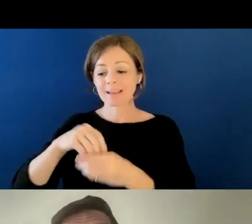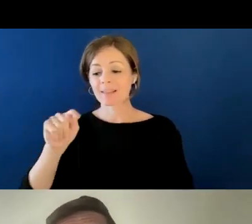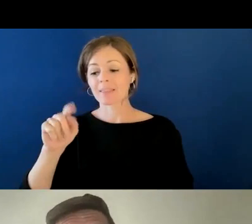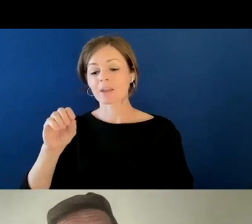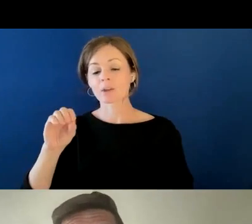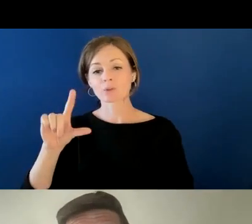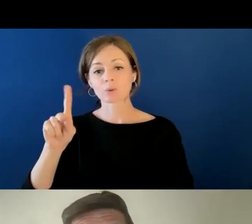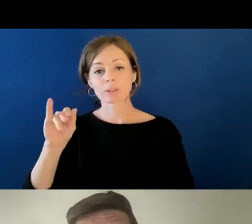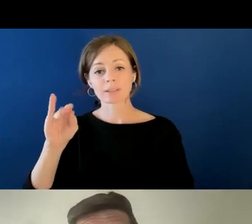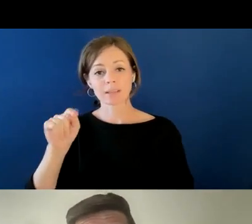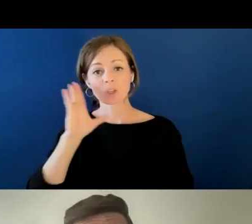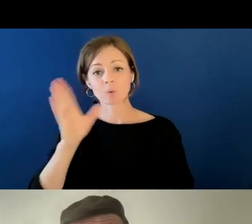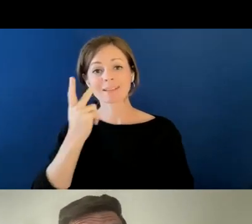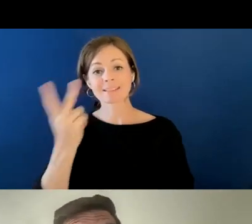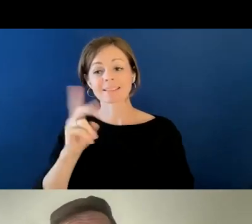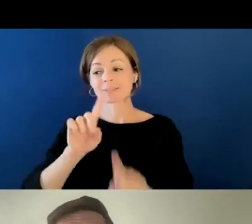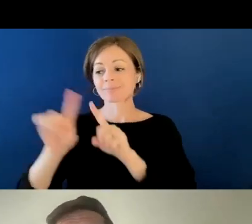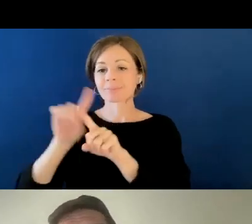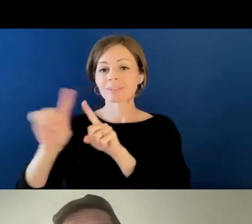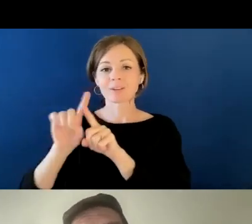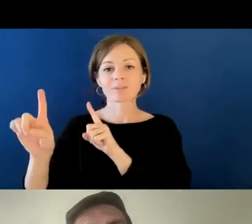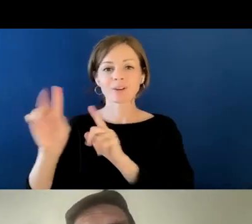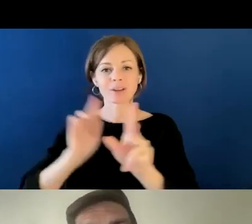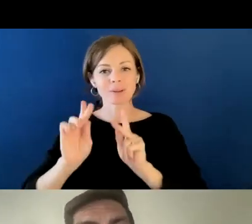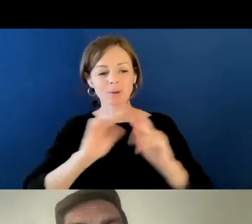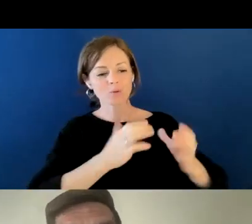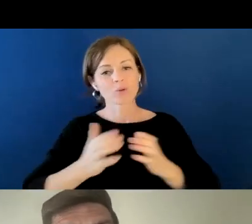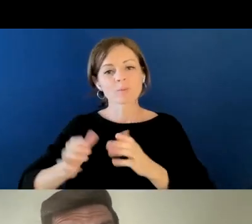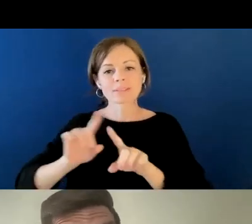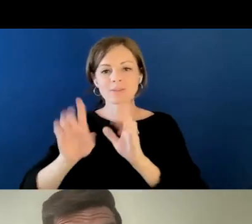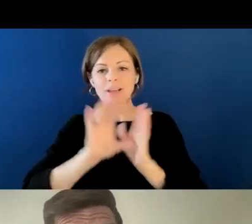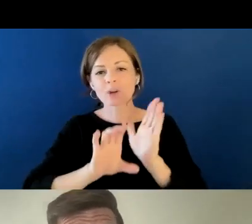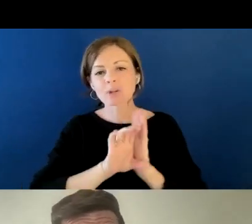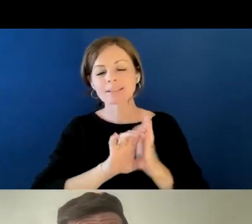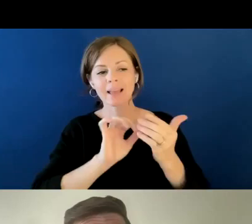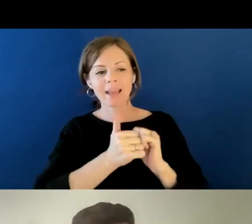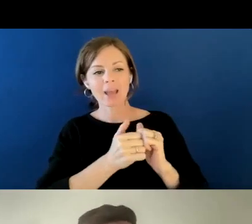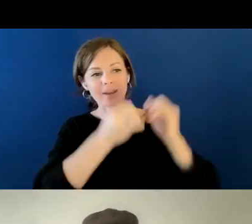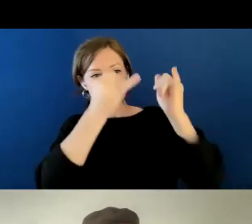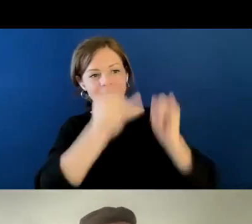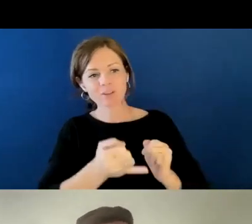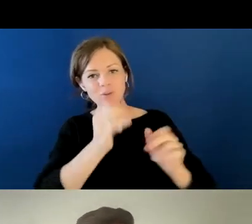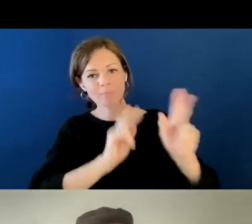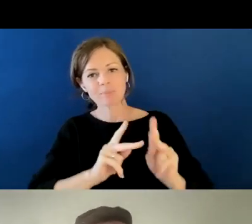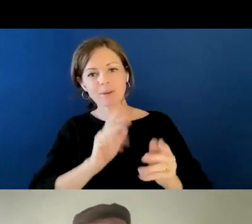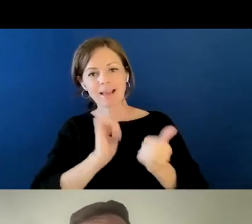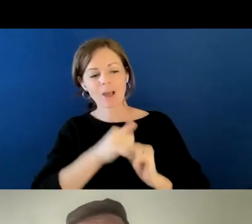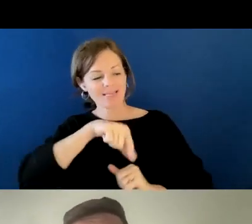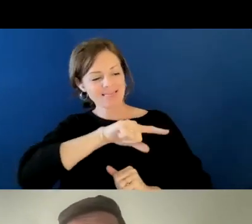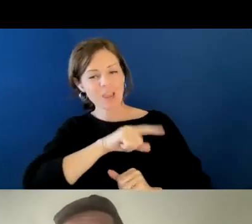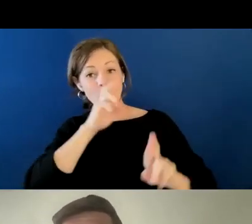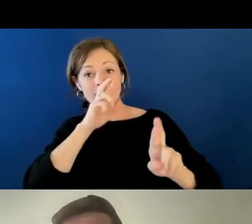all kinds of demographics or characteristics, how individuals responded. So that gives a sense, it's really